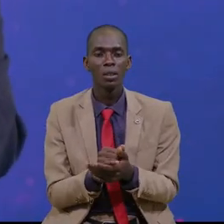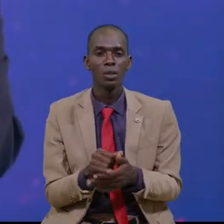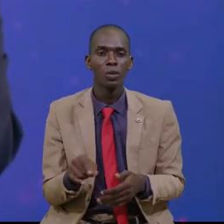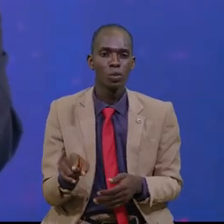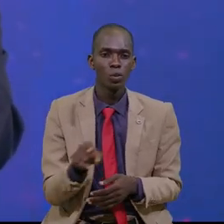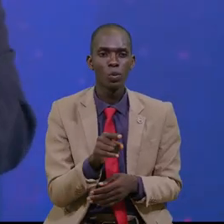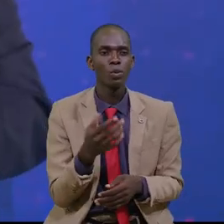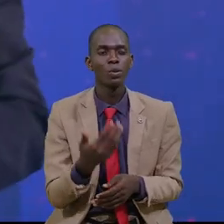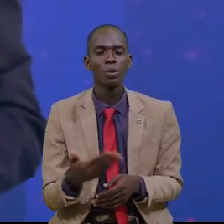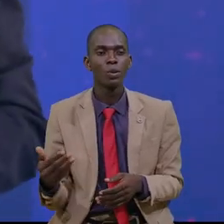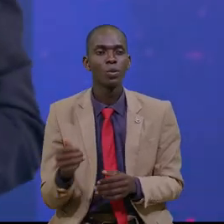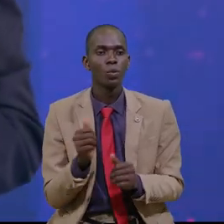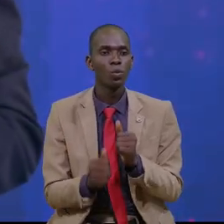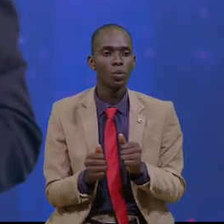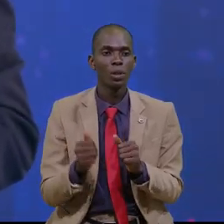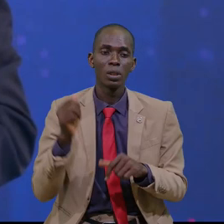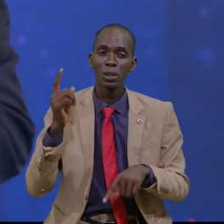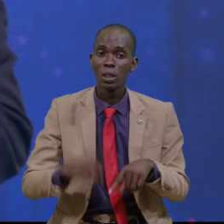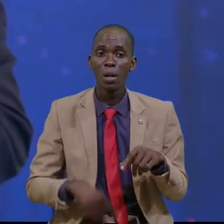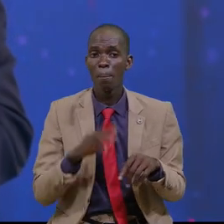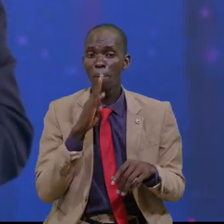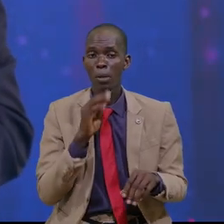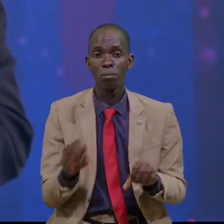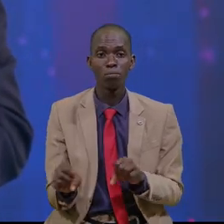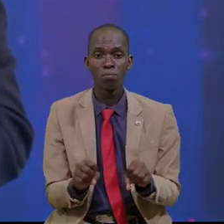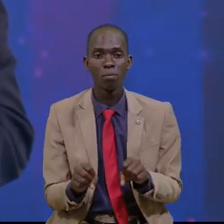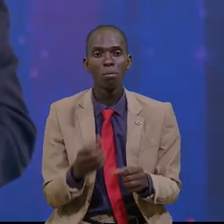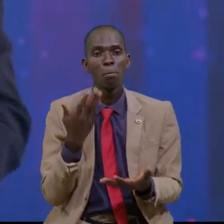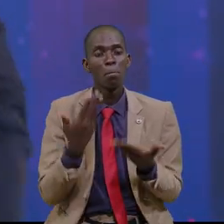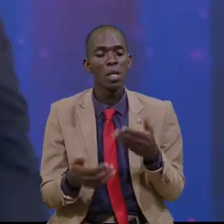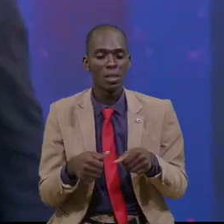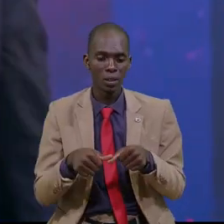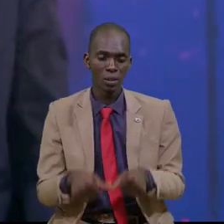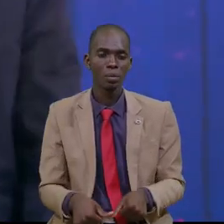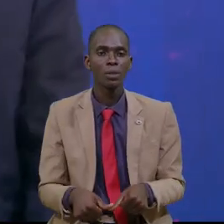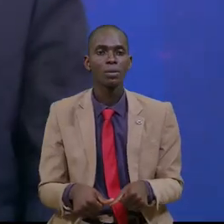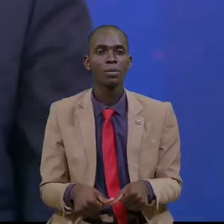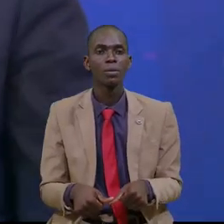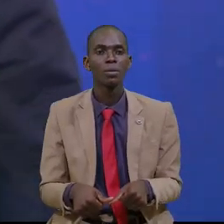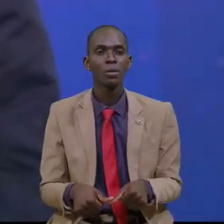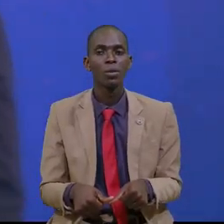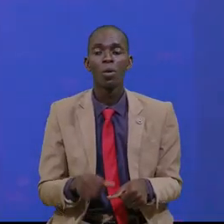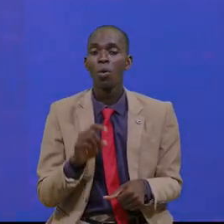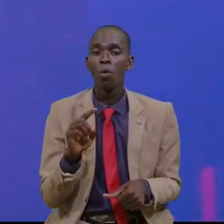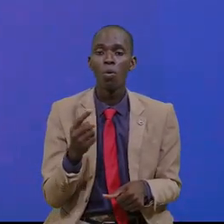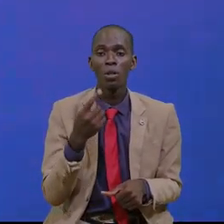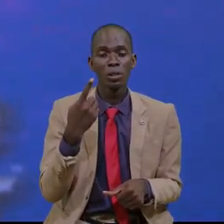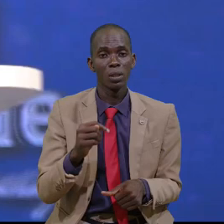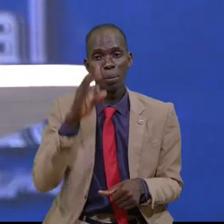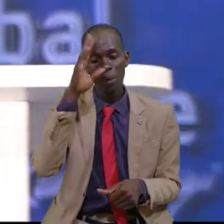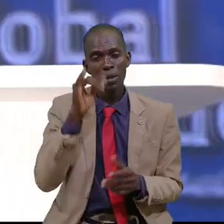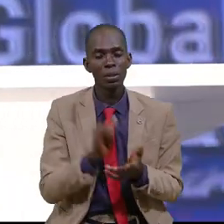things which cannot be shaken may remain. Only the man that will not be